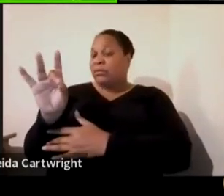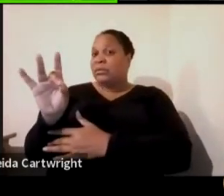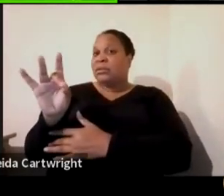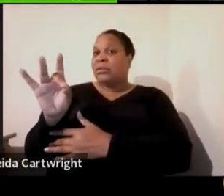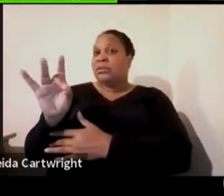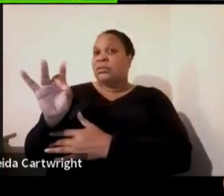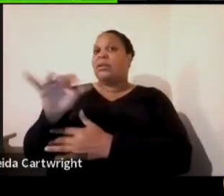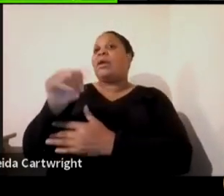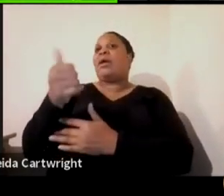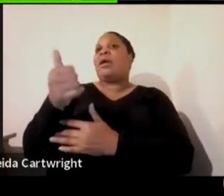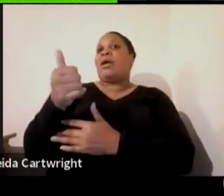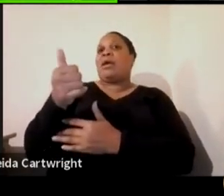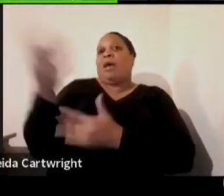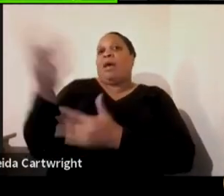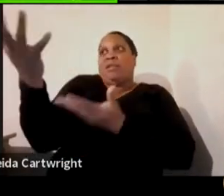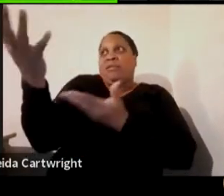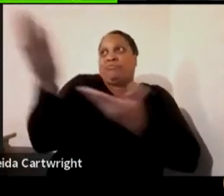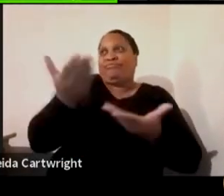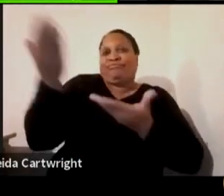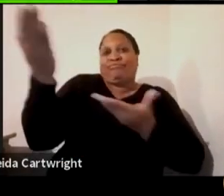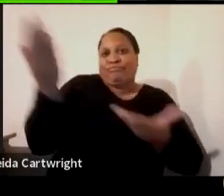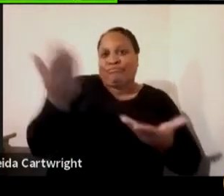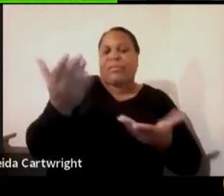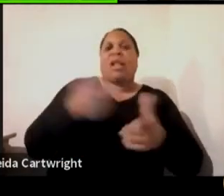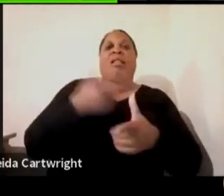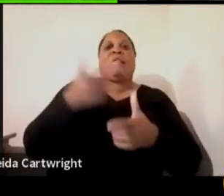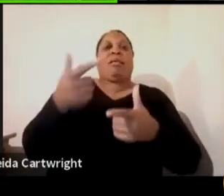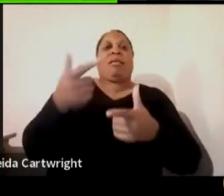other batches of the vaccine, then we'll be able to